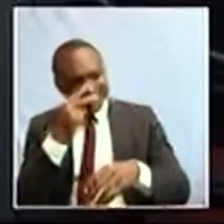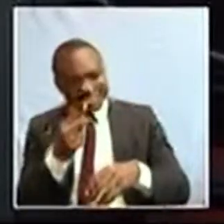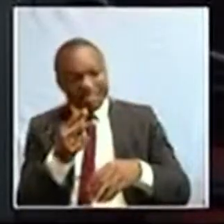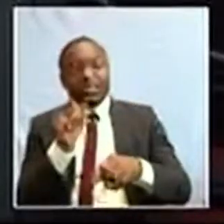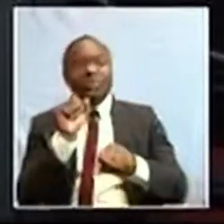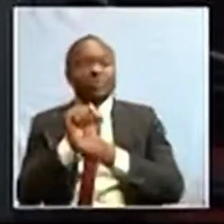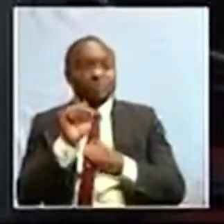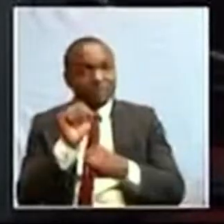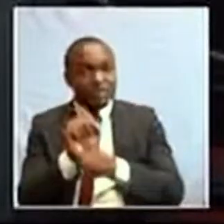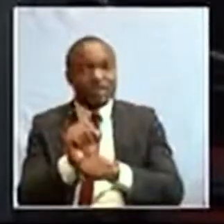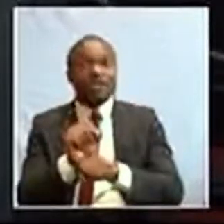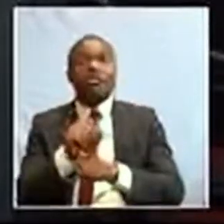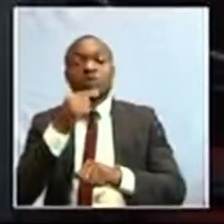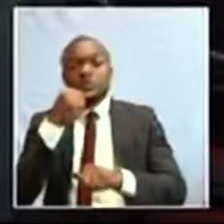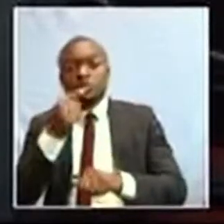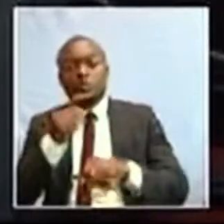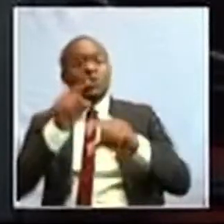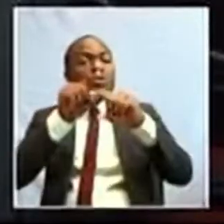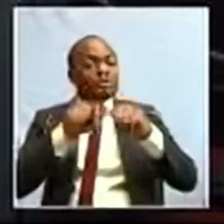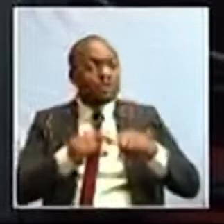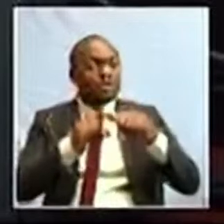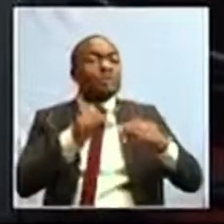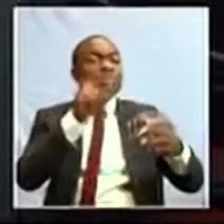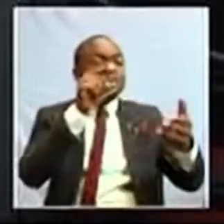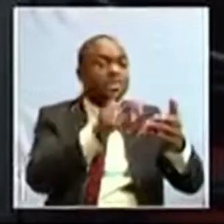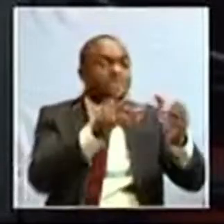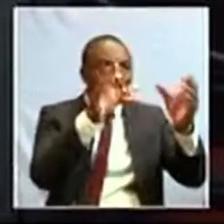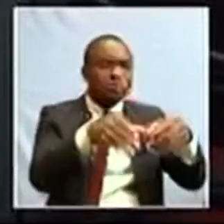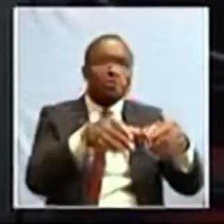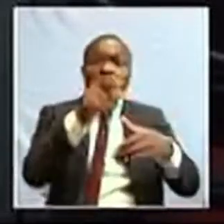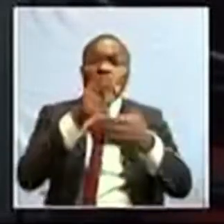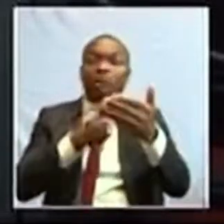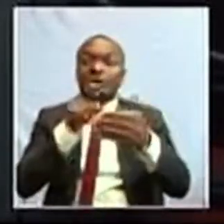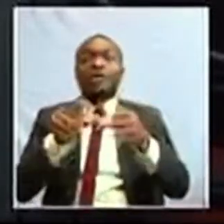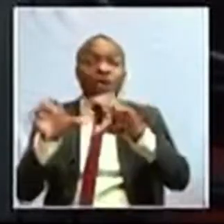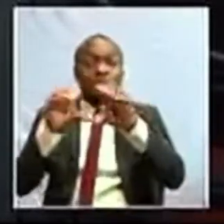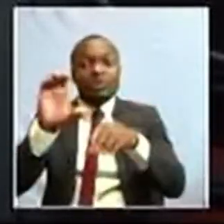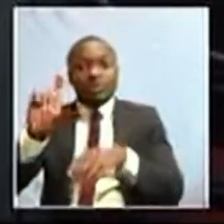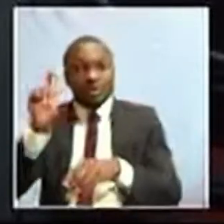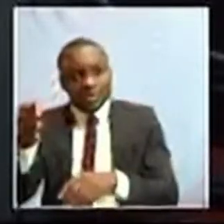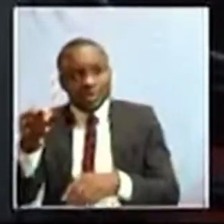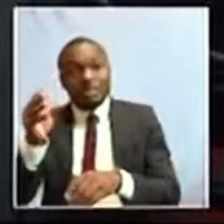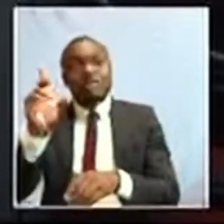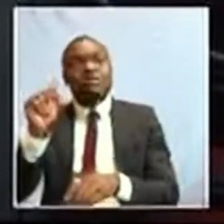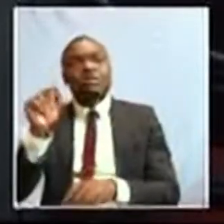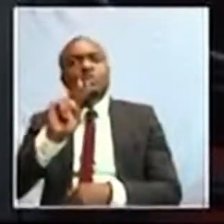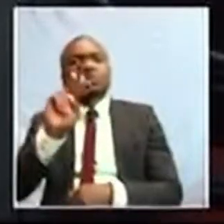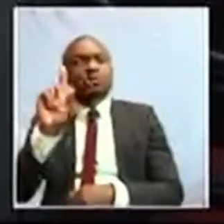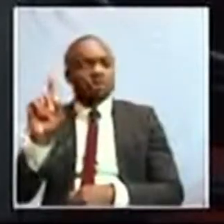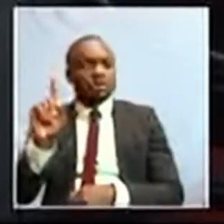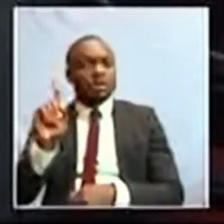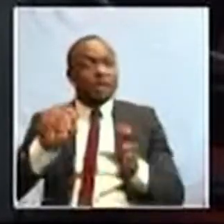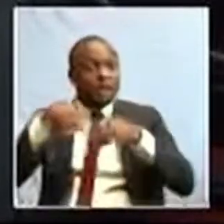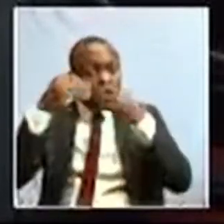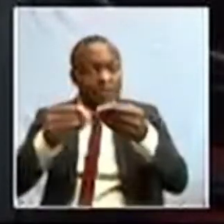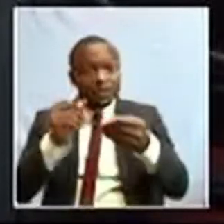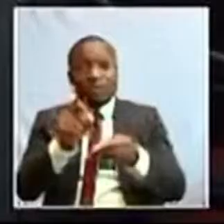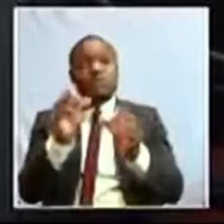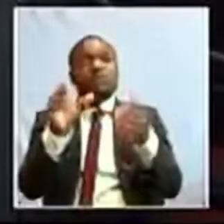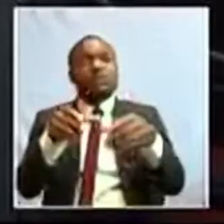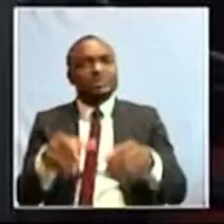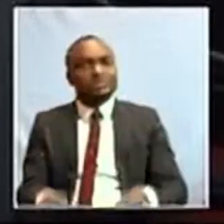working. Otherwise, saying we depend on this council, what are you doing? Because CDF from 2021 has been given to this